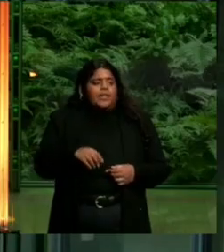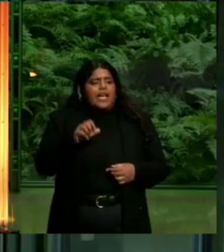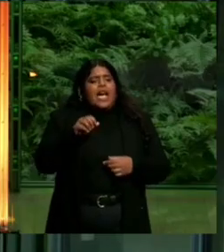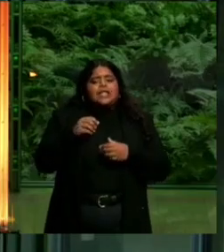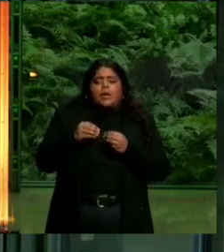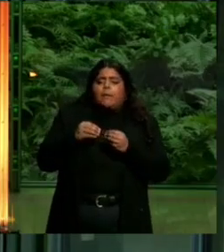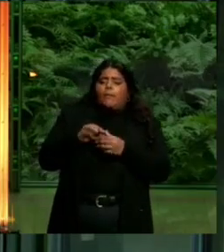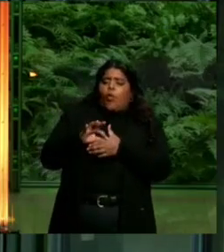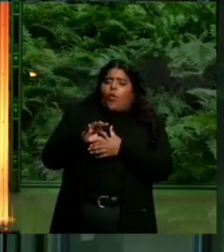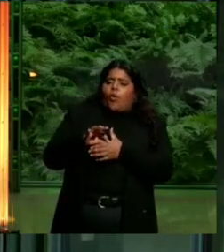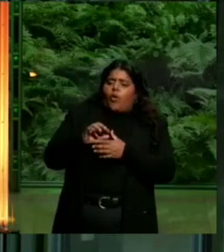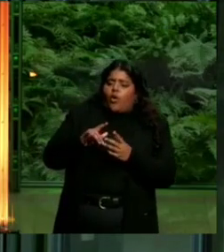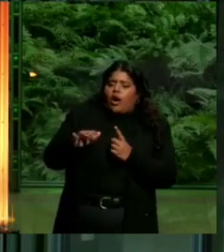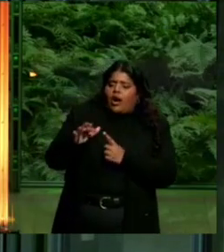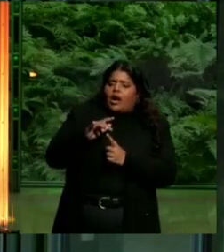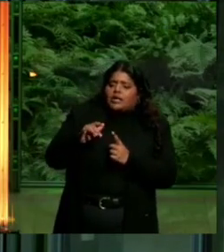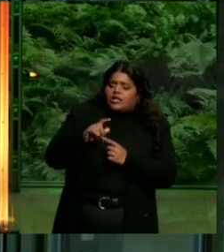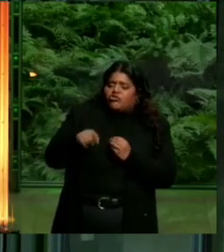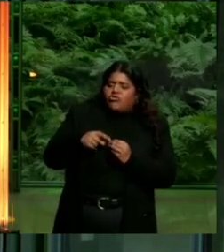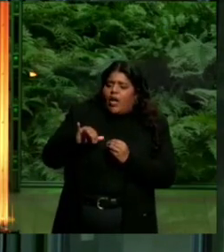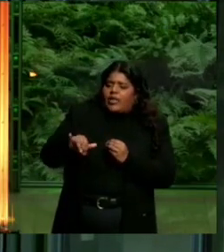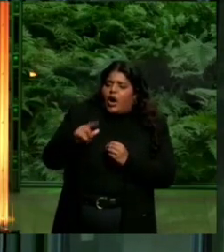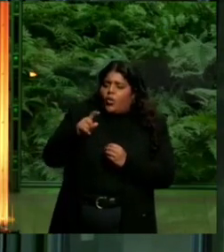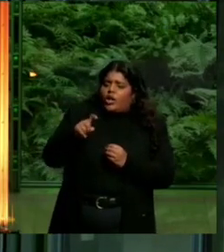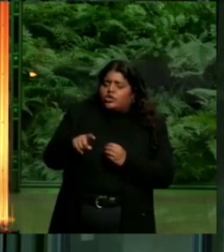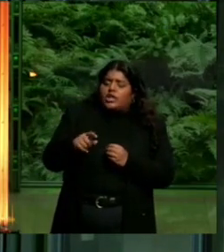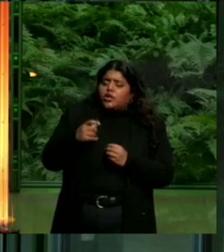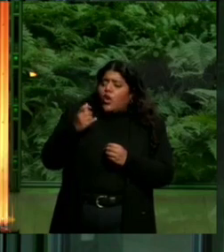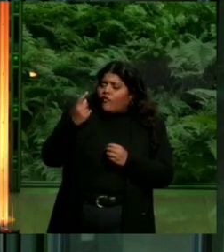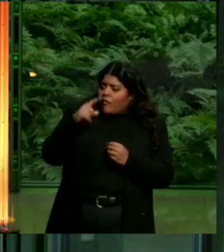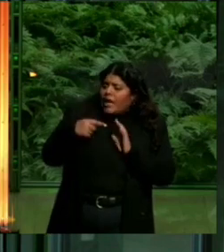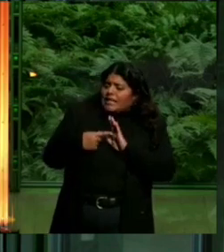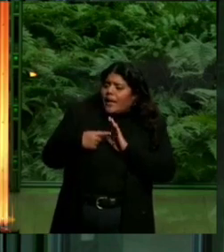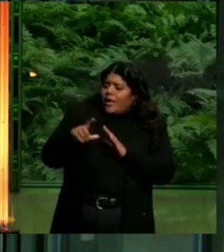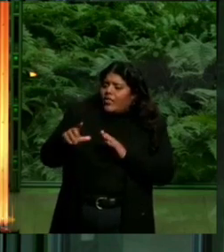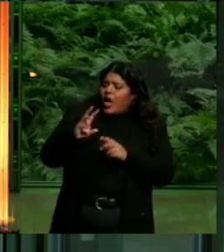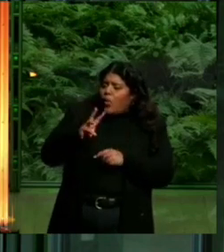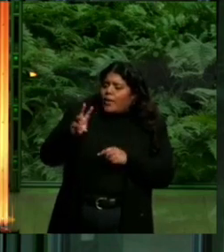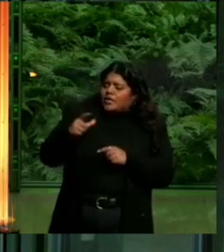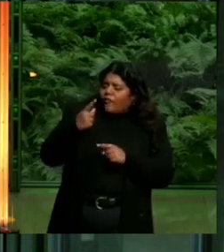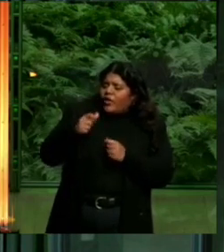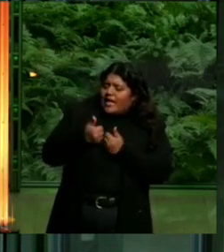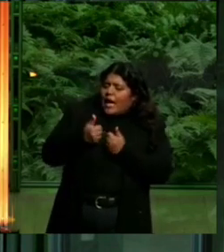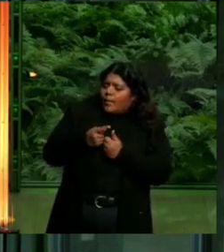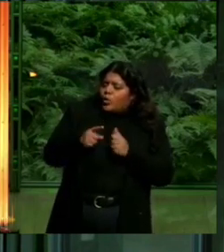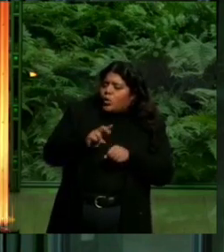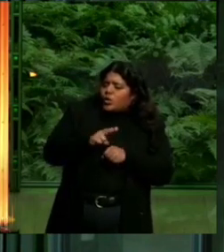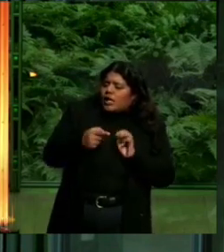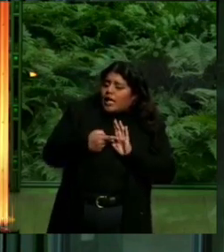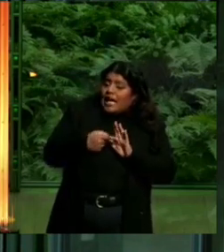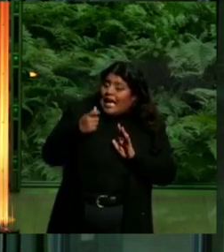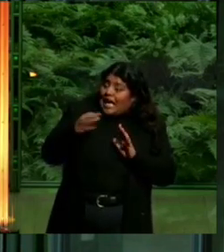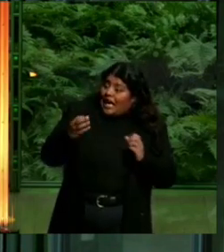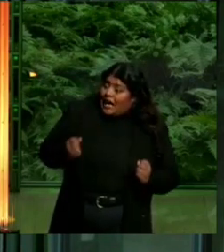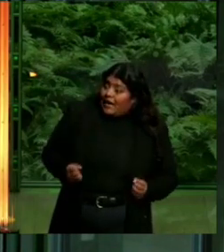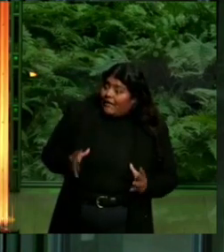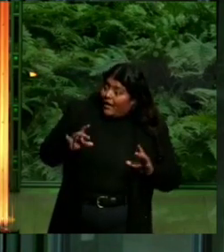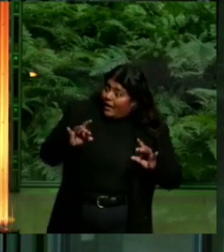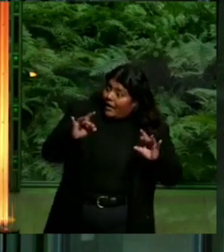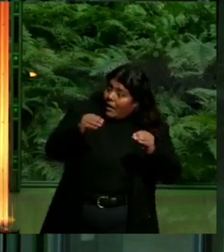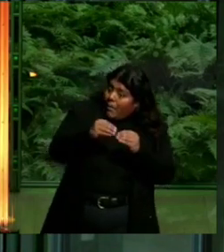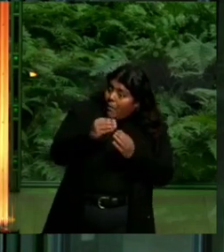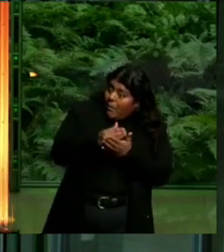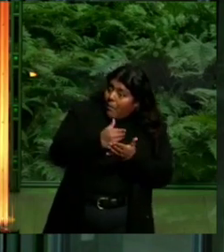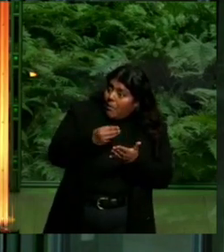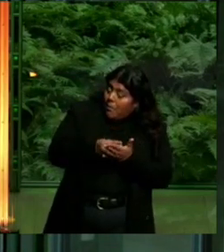that question. The example given was, say that website or that game that you were using as an example started to take off and make a lot of money. Using a